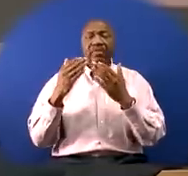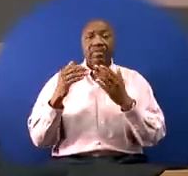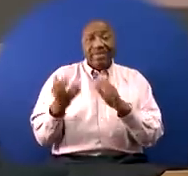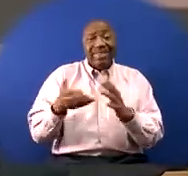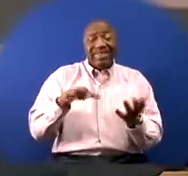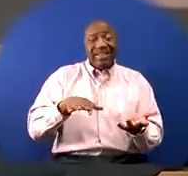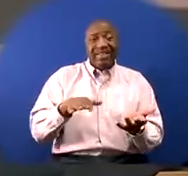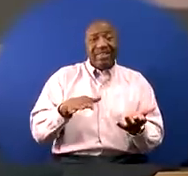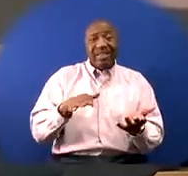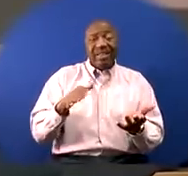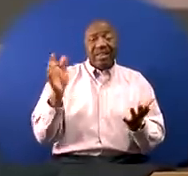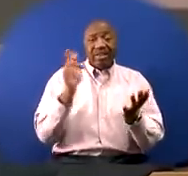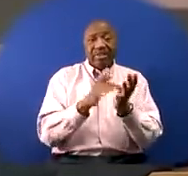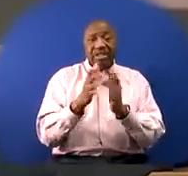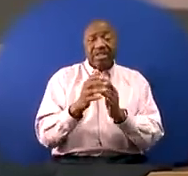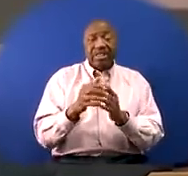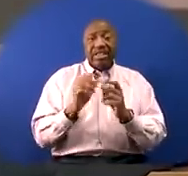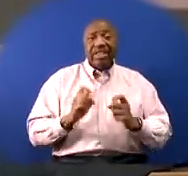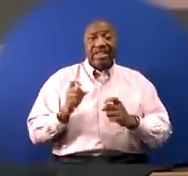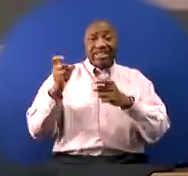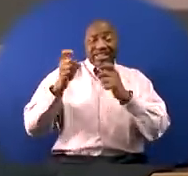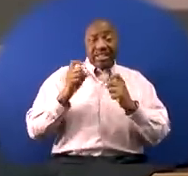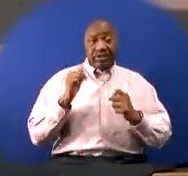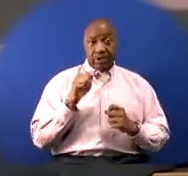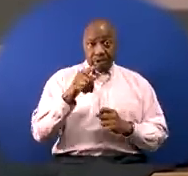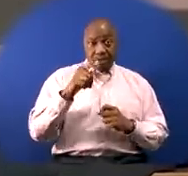Lord Jesus Christ has given you life.